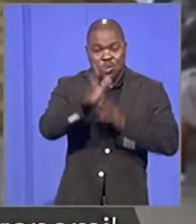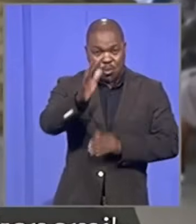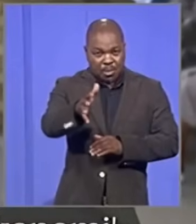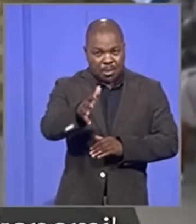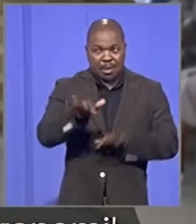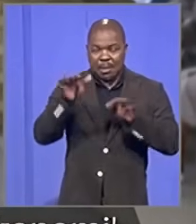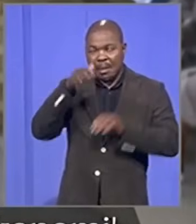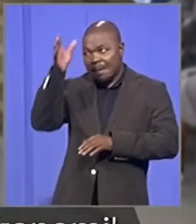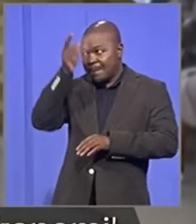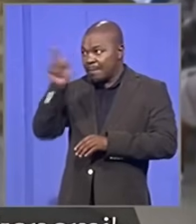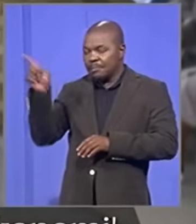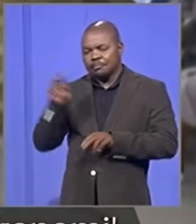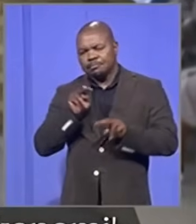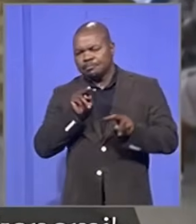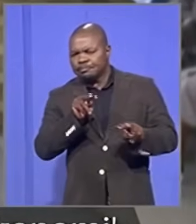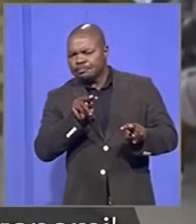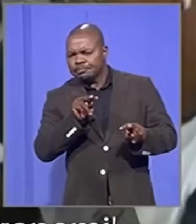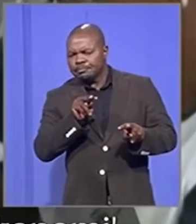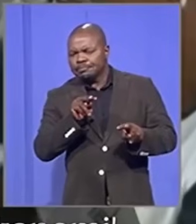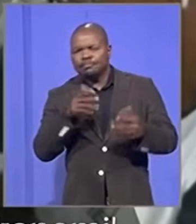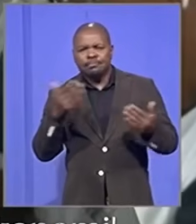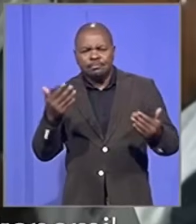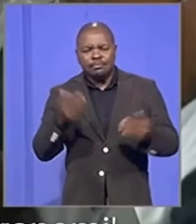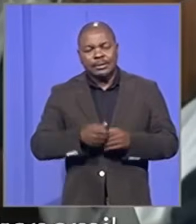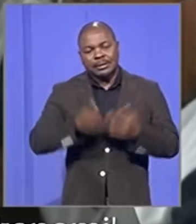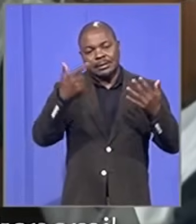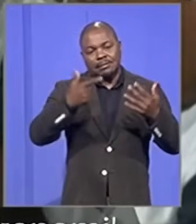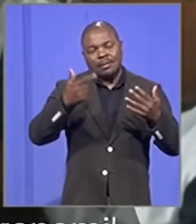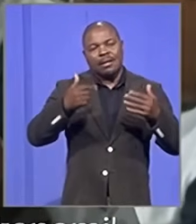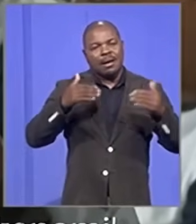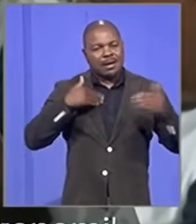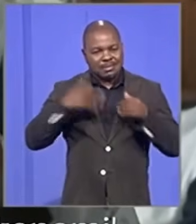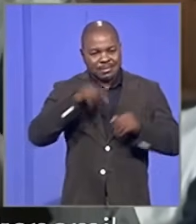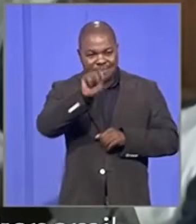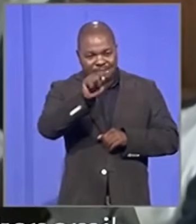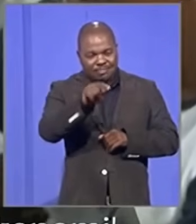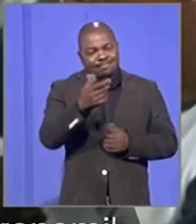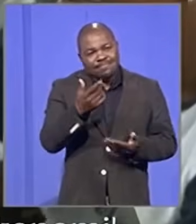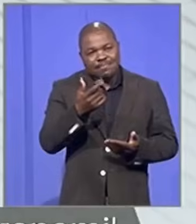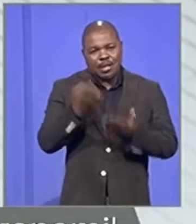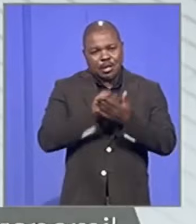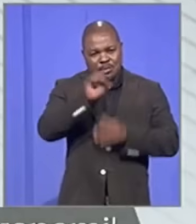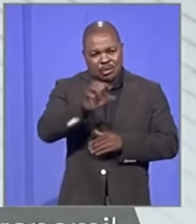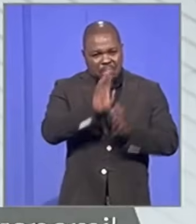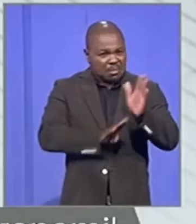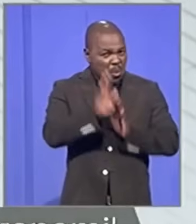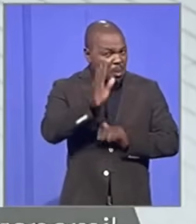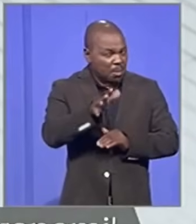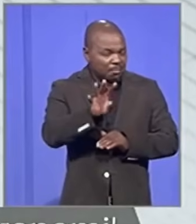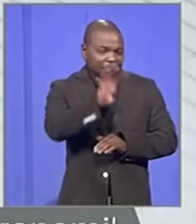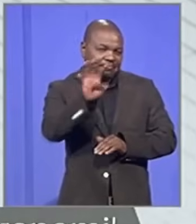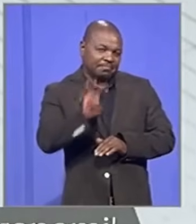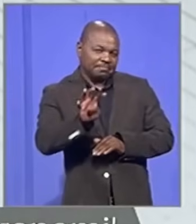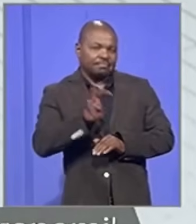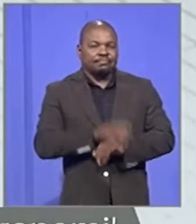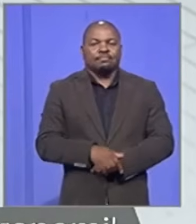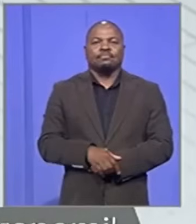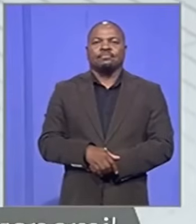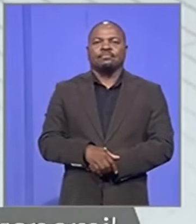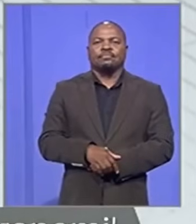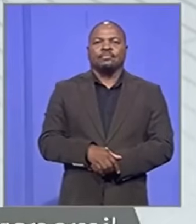ba tla ela tlhoko gore a tsamaiso ya bosupa e tla tokafatsa seemo sa ikonomi ya naga. Sentle